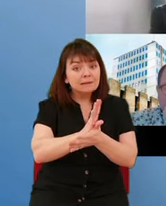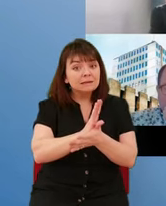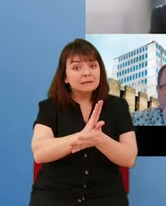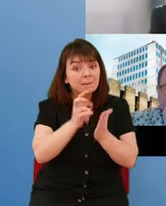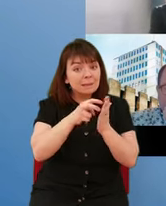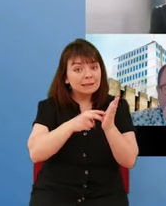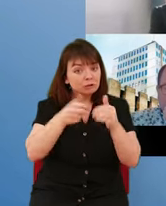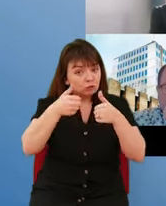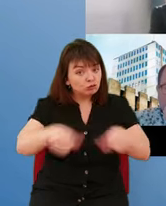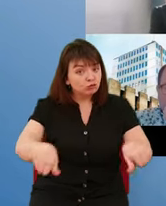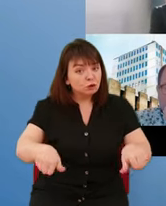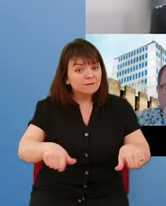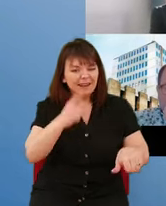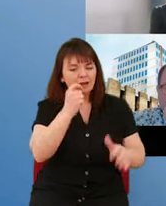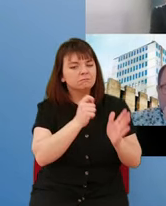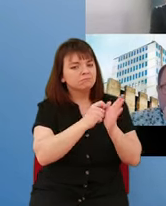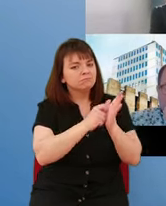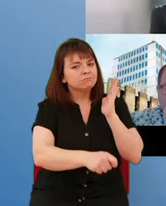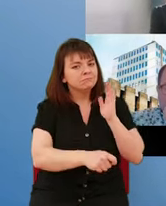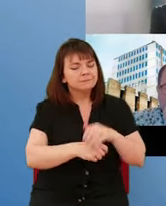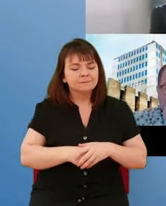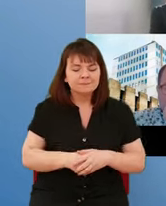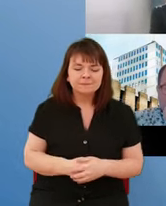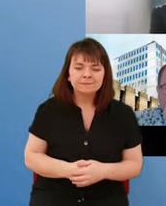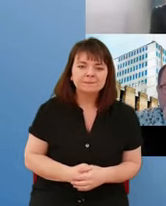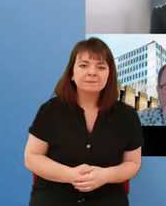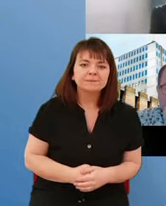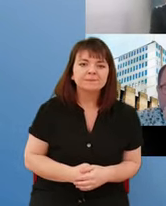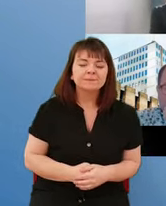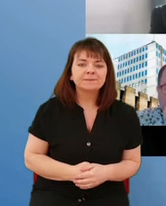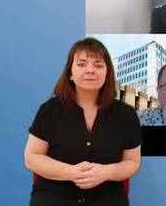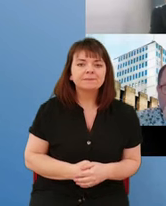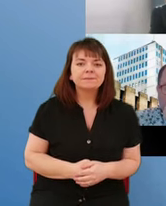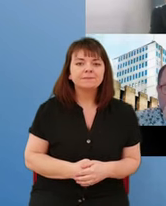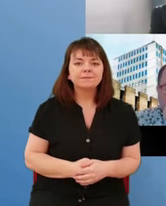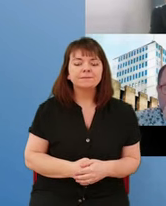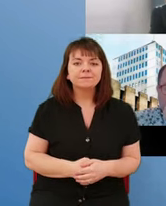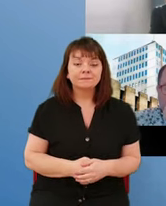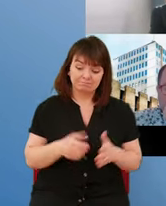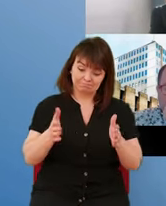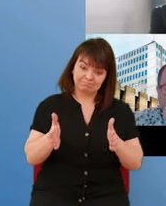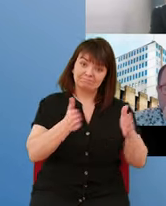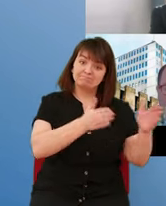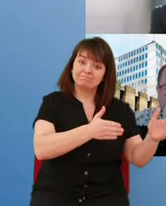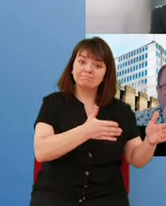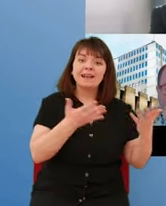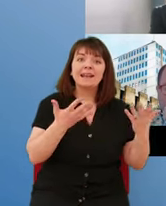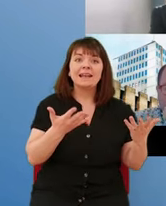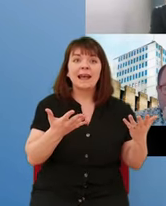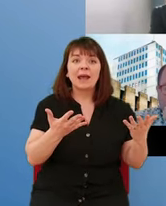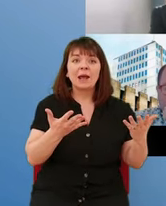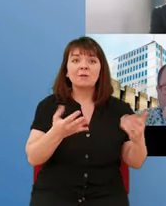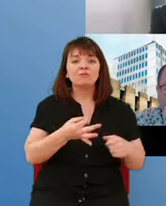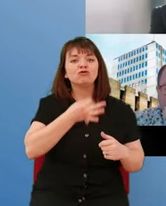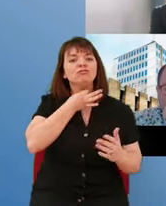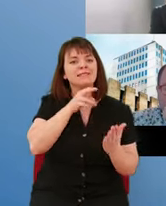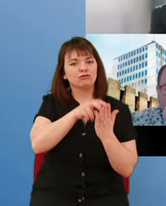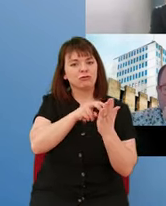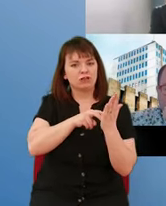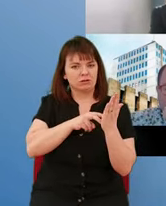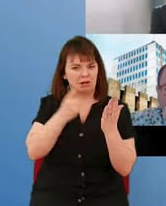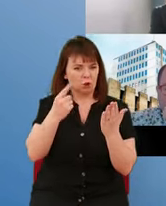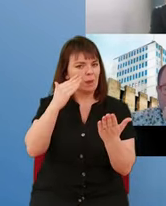we move swiftly onto the risk register. The agenda for today has been pared down to